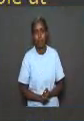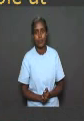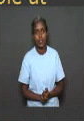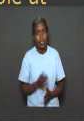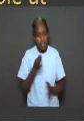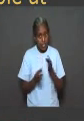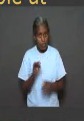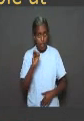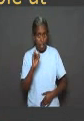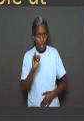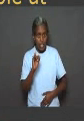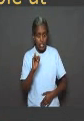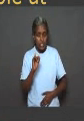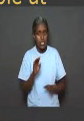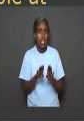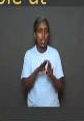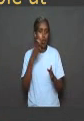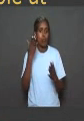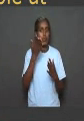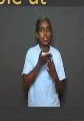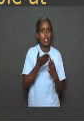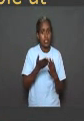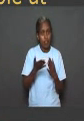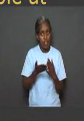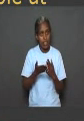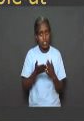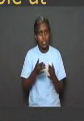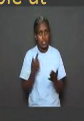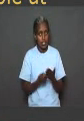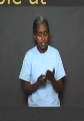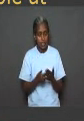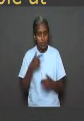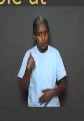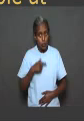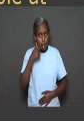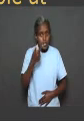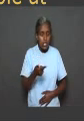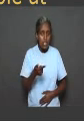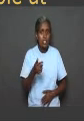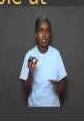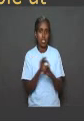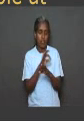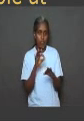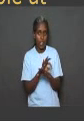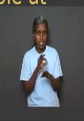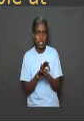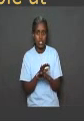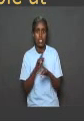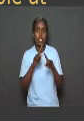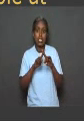If I is an open interval, then we say that a function